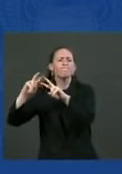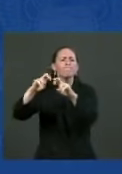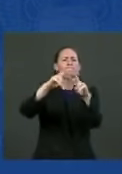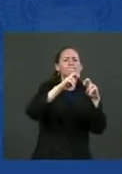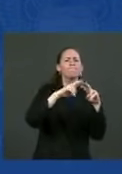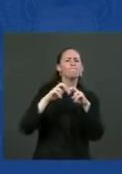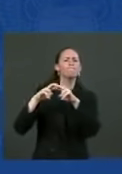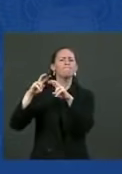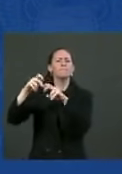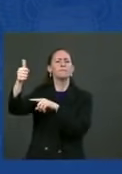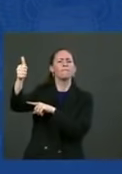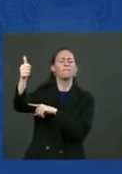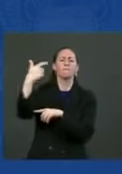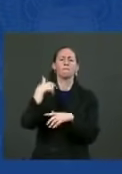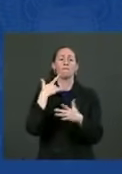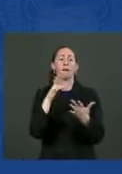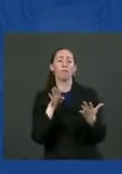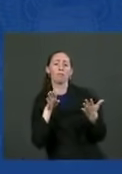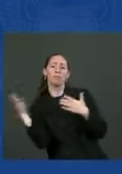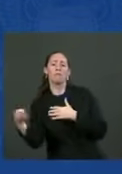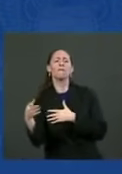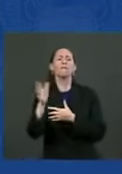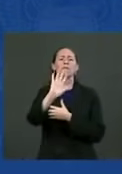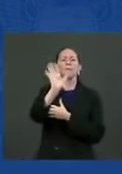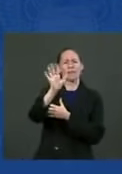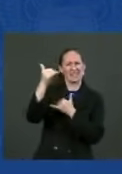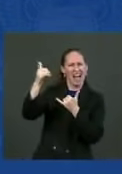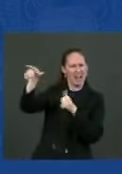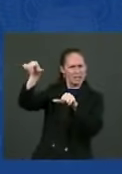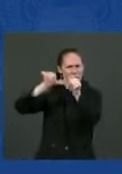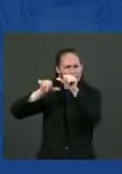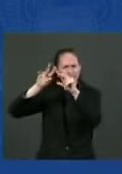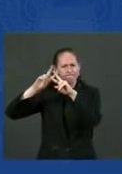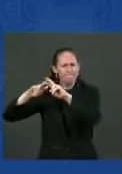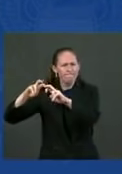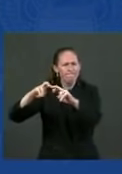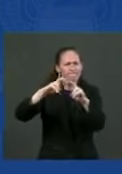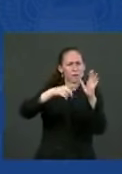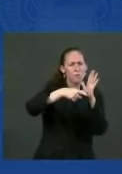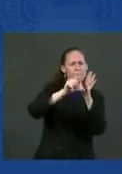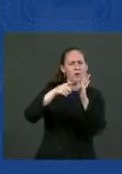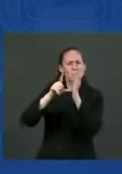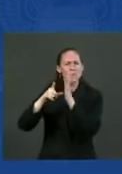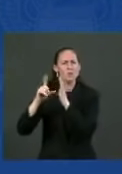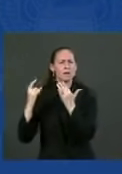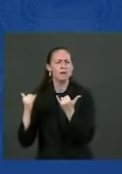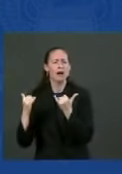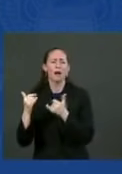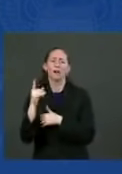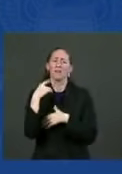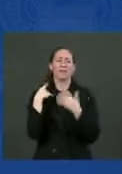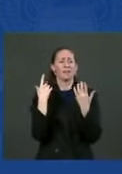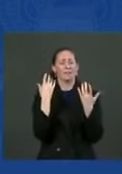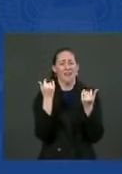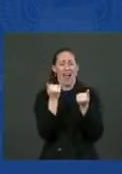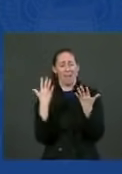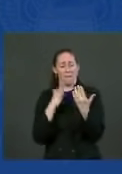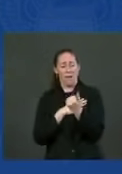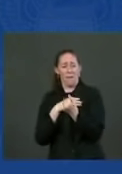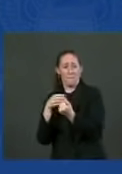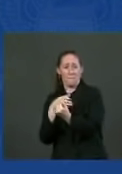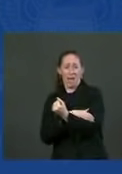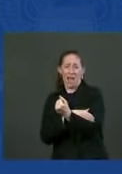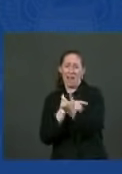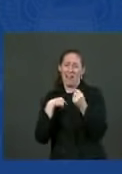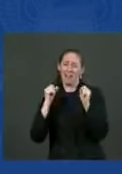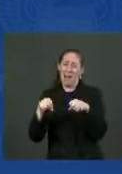shortcuts with that scientific work. But I've made it clear I will do everything within my power to support the FDA with